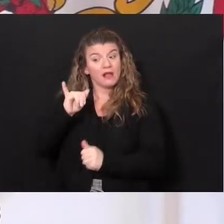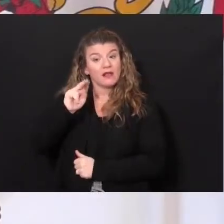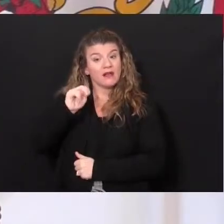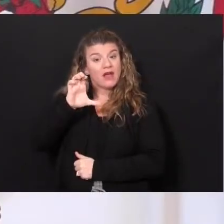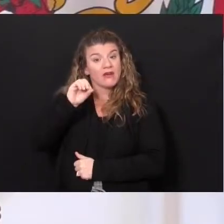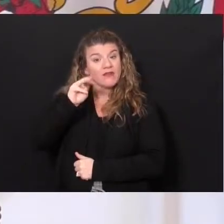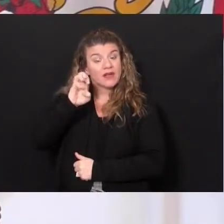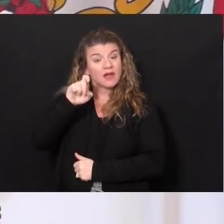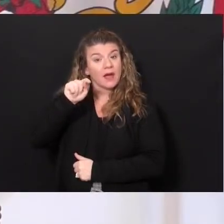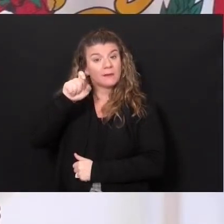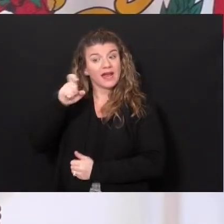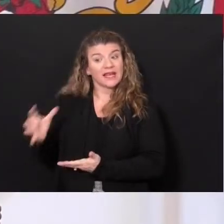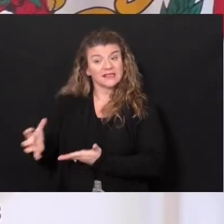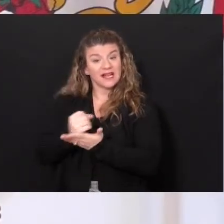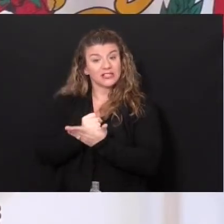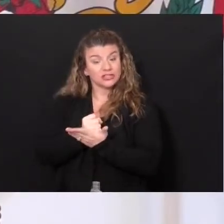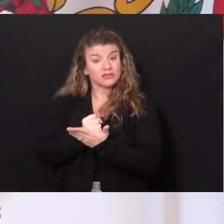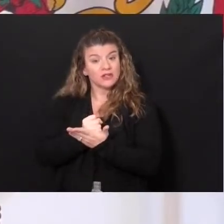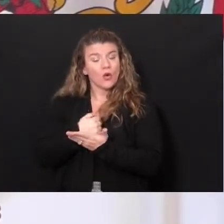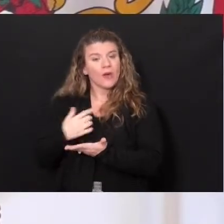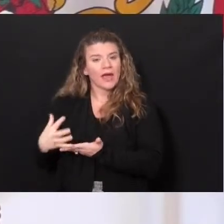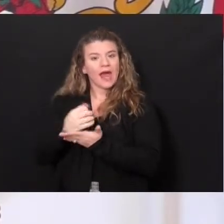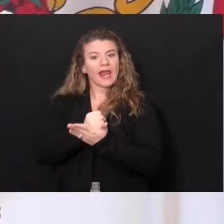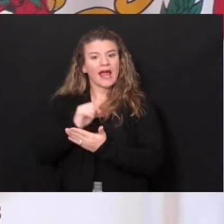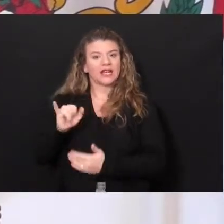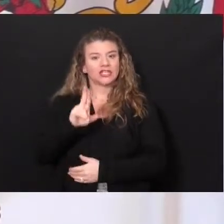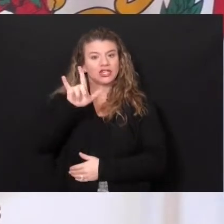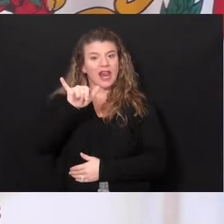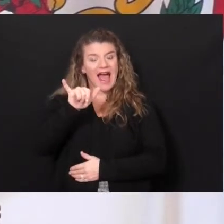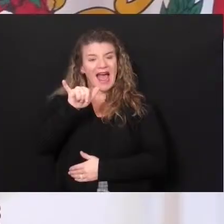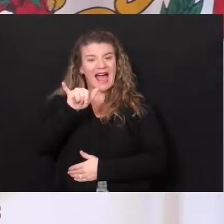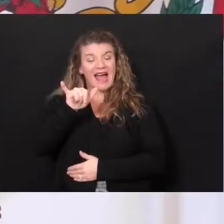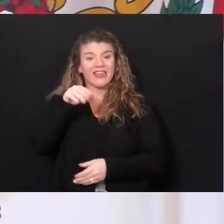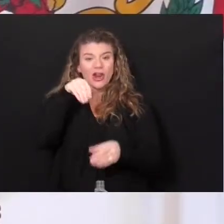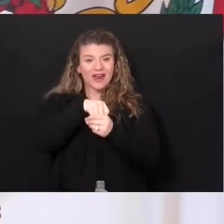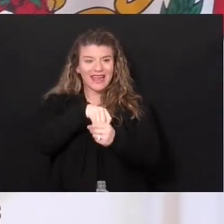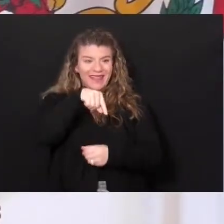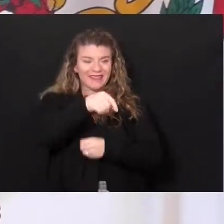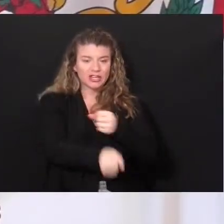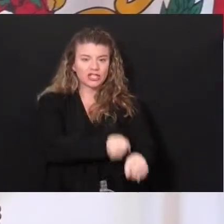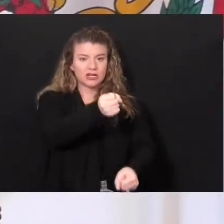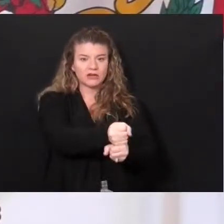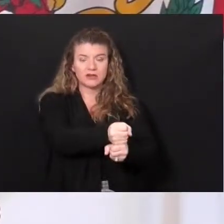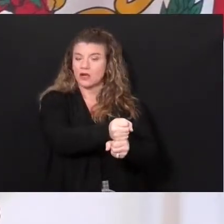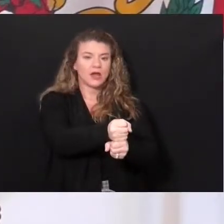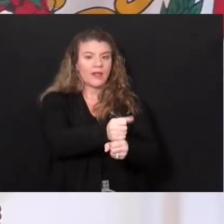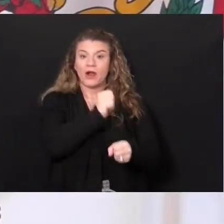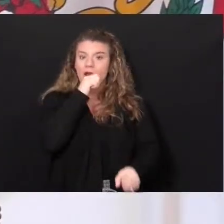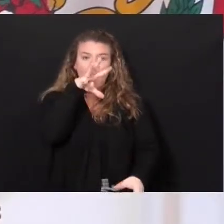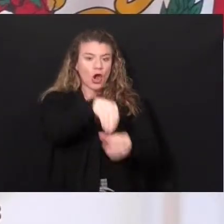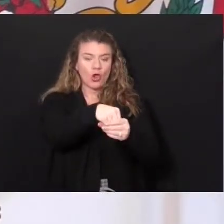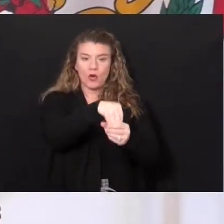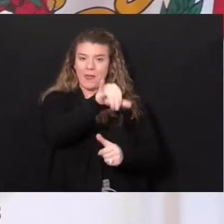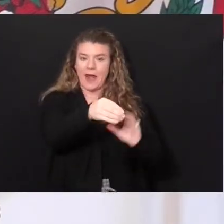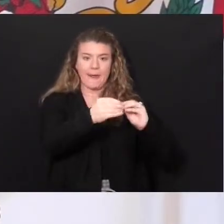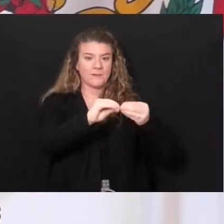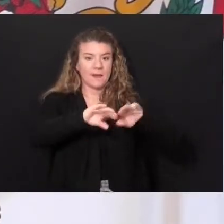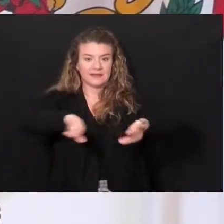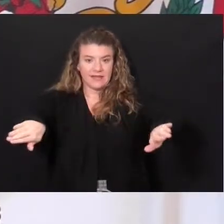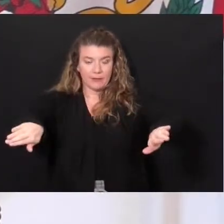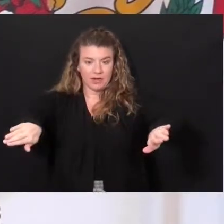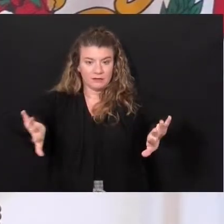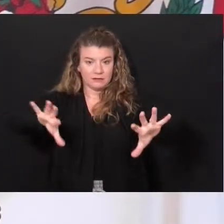we collected in July that are in this fiscal year that are not in this number. They're not in this